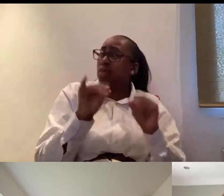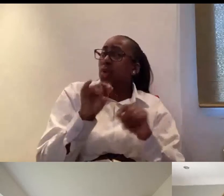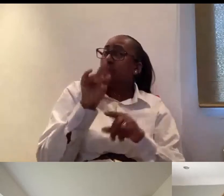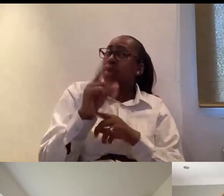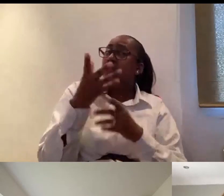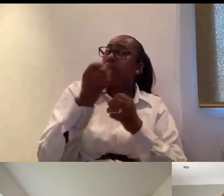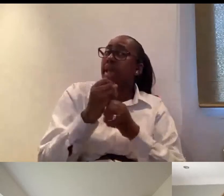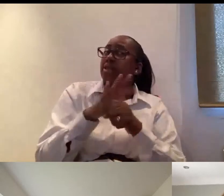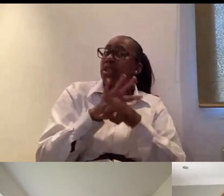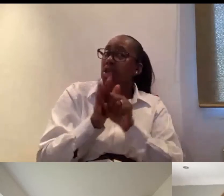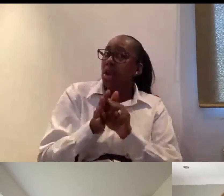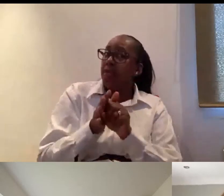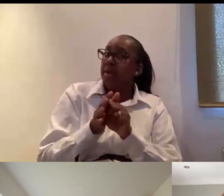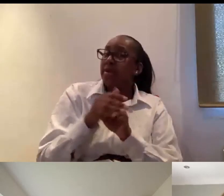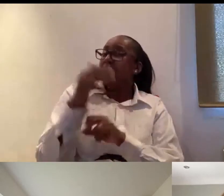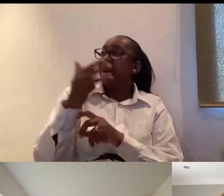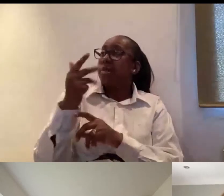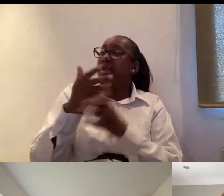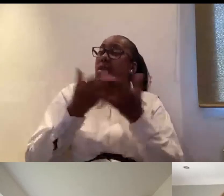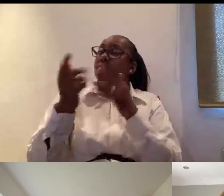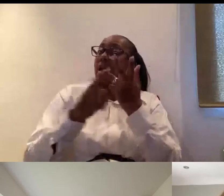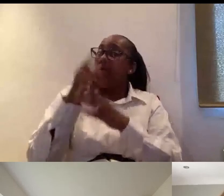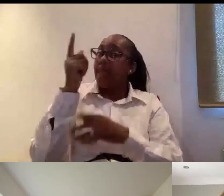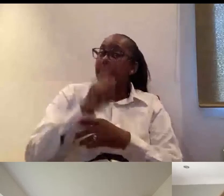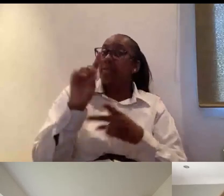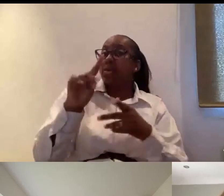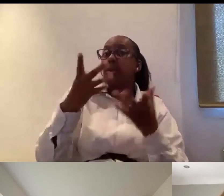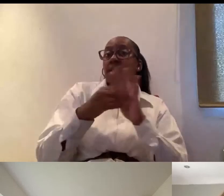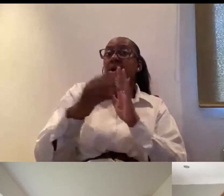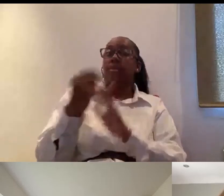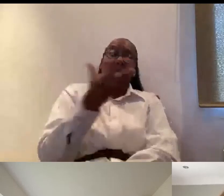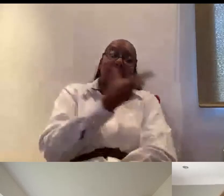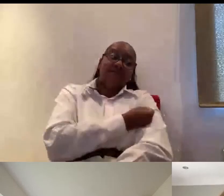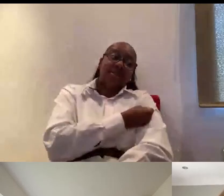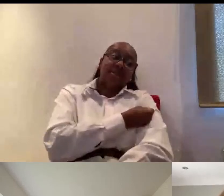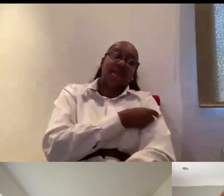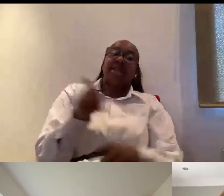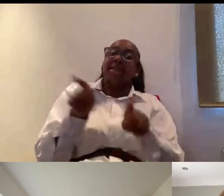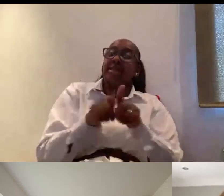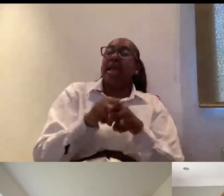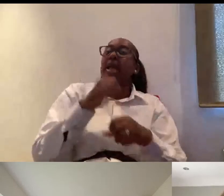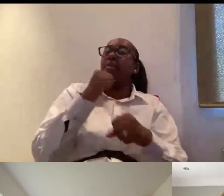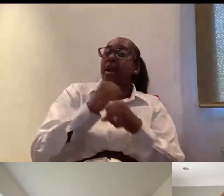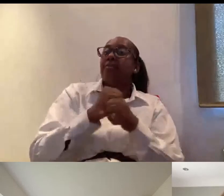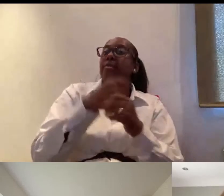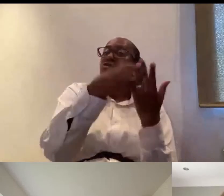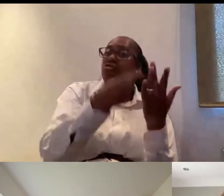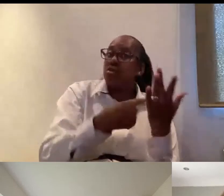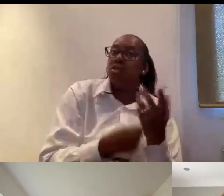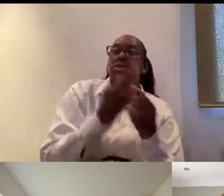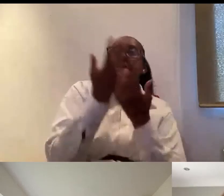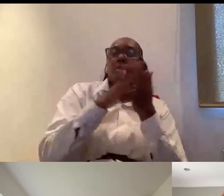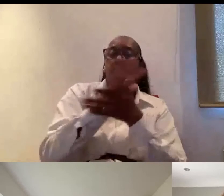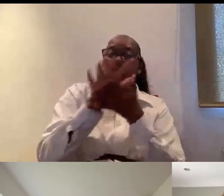or from transmitting it to other people. And that's why even if you've been vaccinated, it's really important to still follow all the normal precautions that